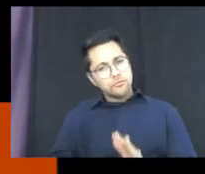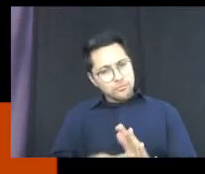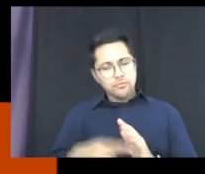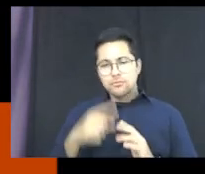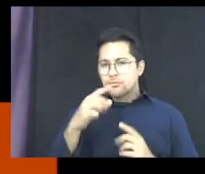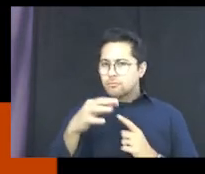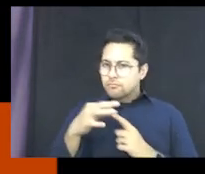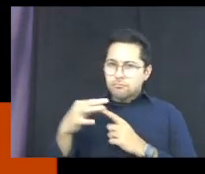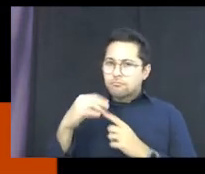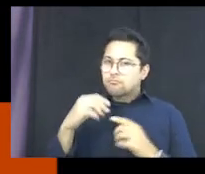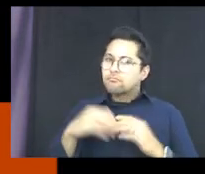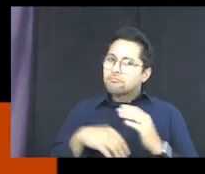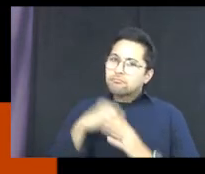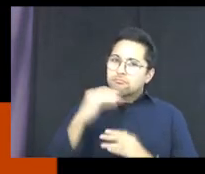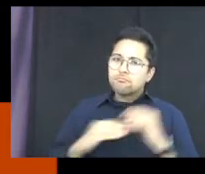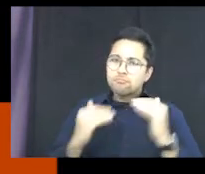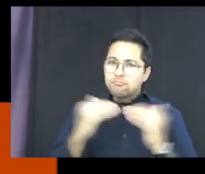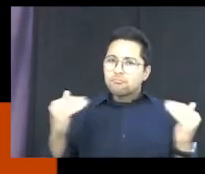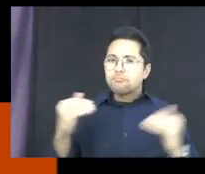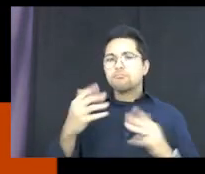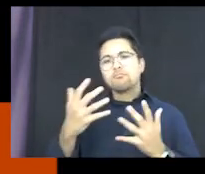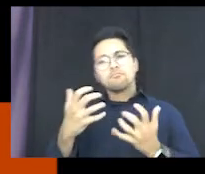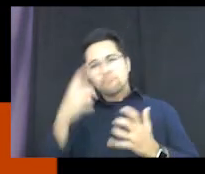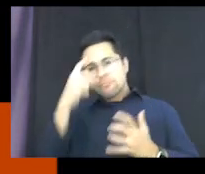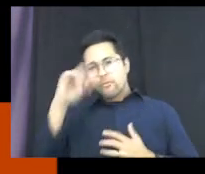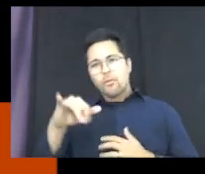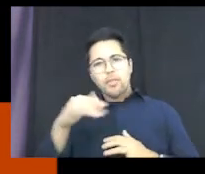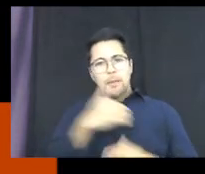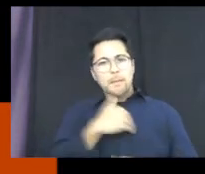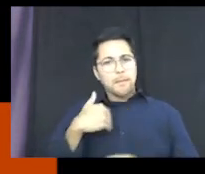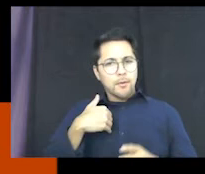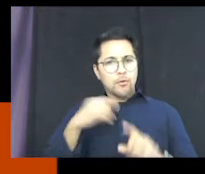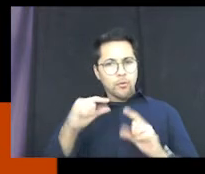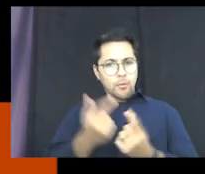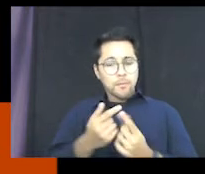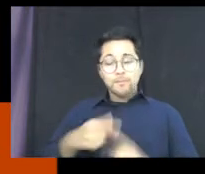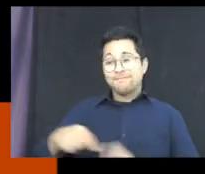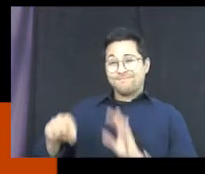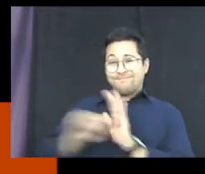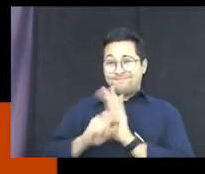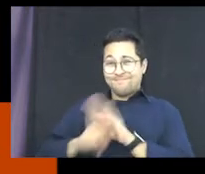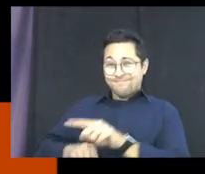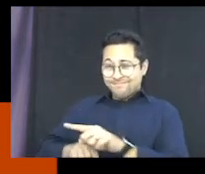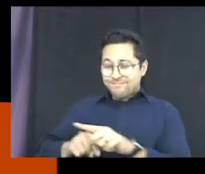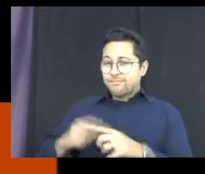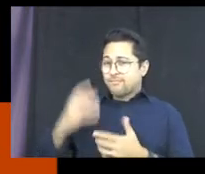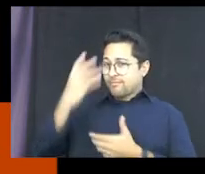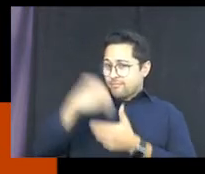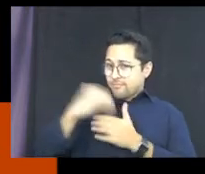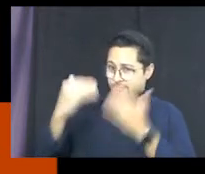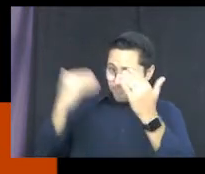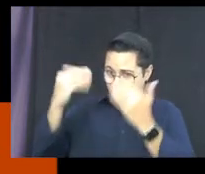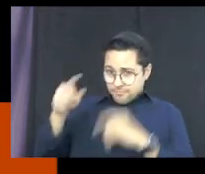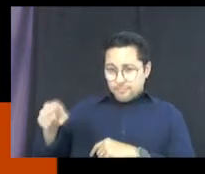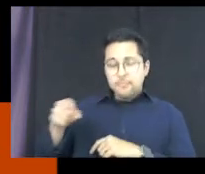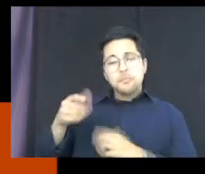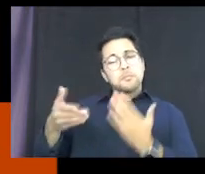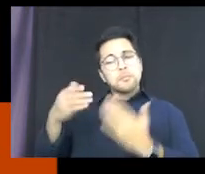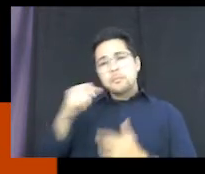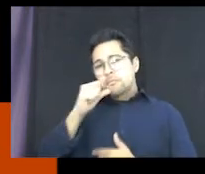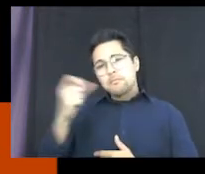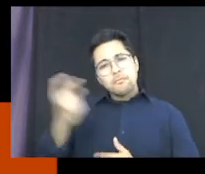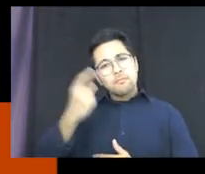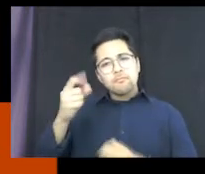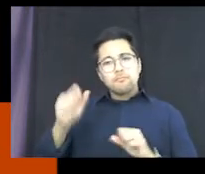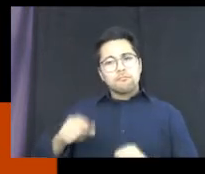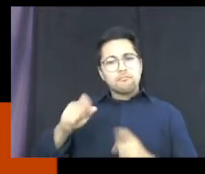unique comfort levels and desires of the group's members. Con: autistic adults within these groups may not always